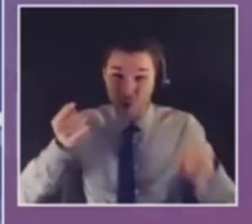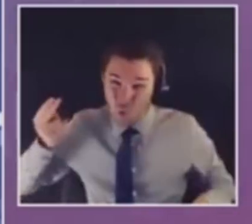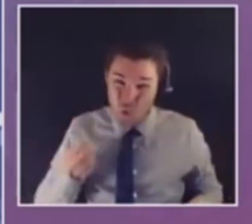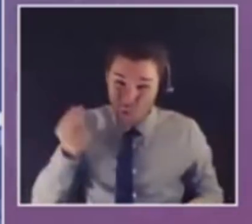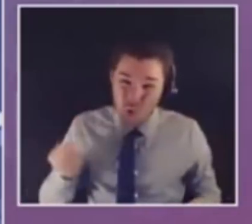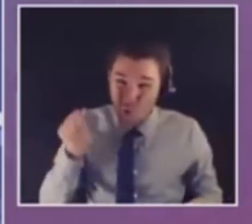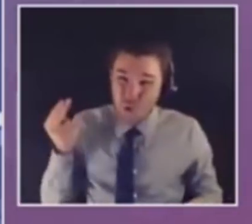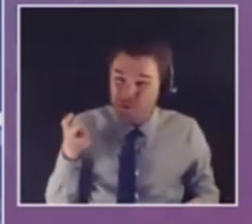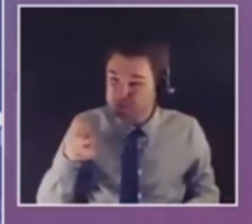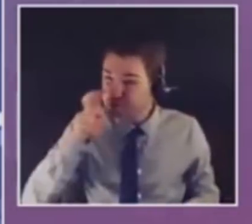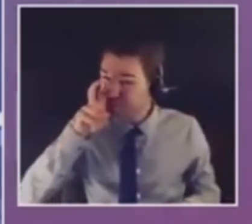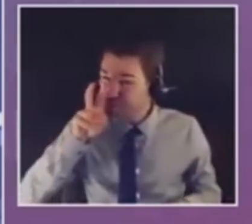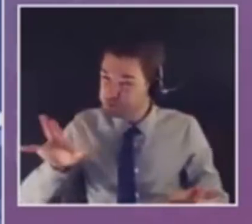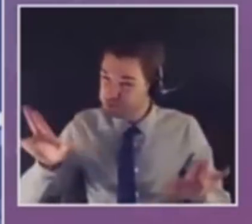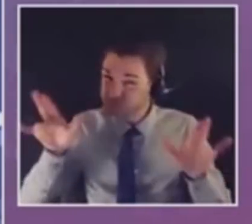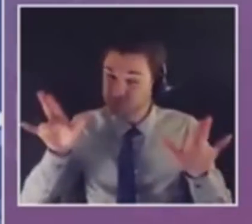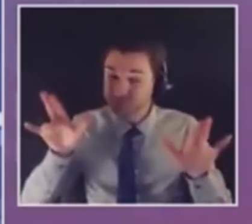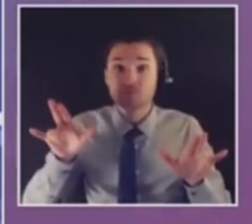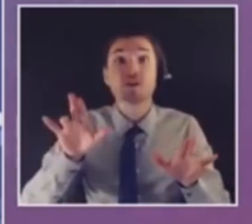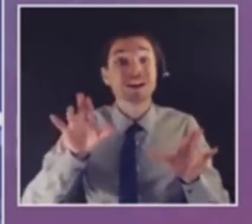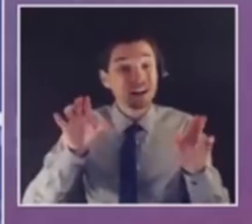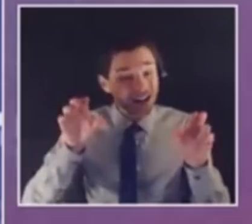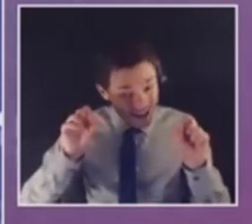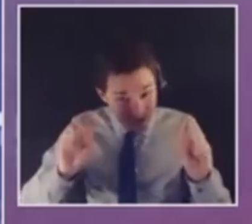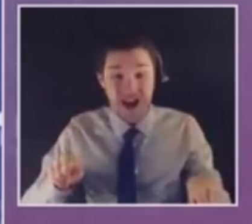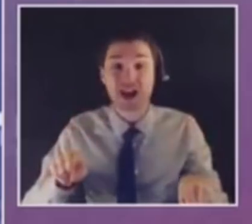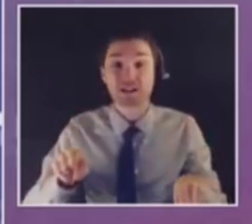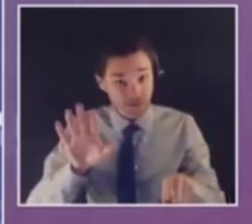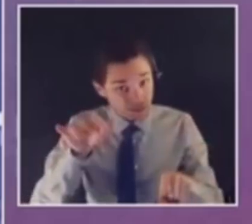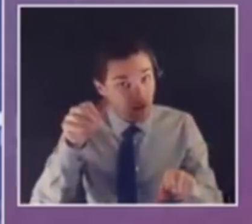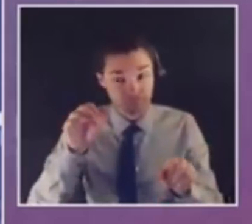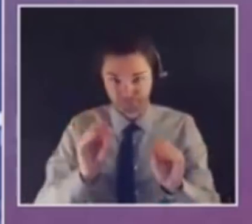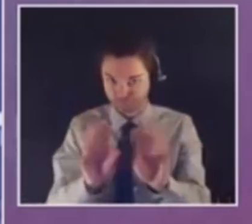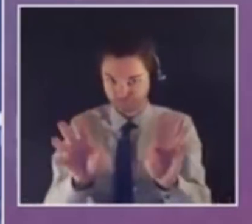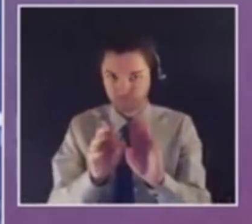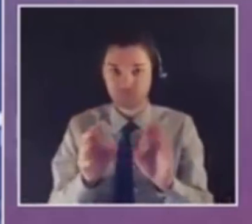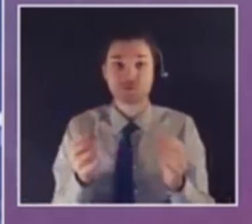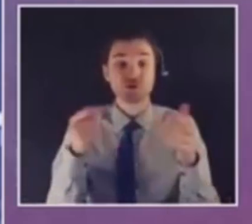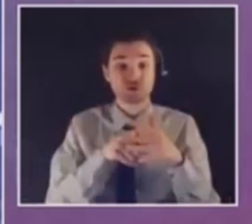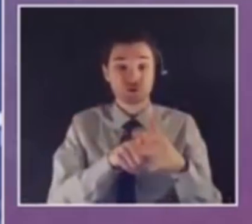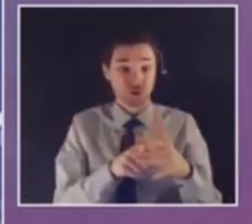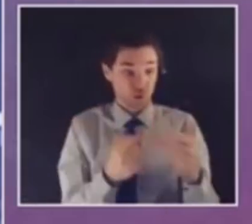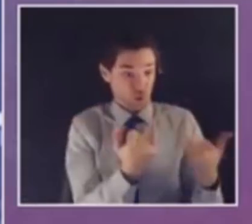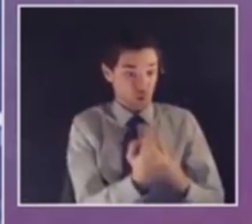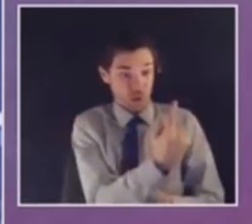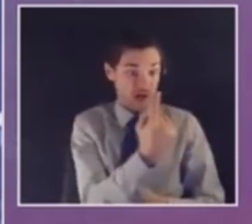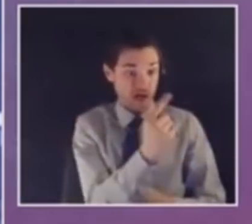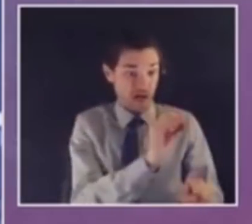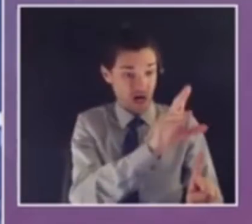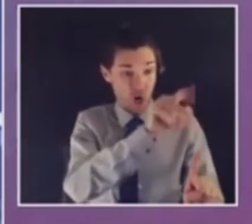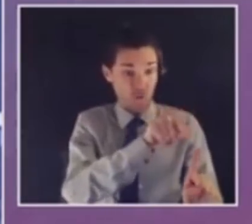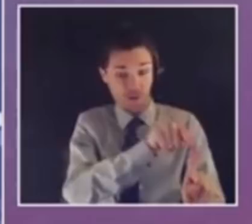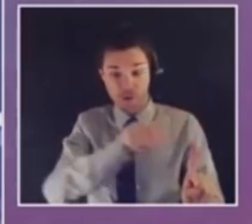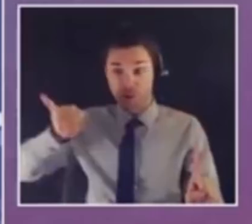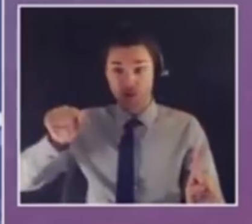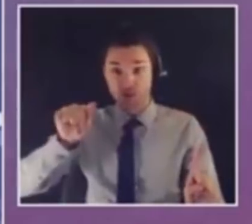100,000 lives. Let me say that again. Between now and January, mandatory masking could